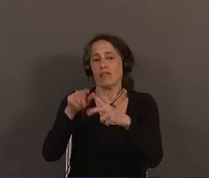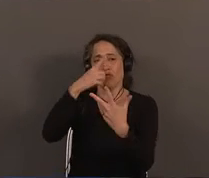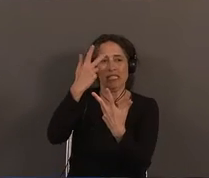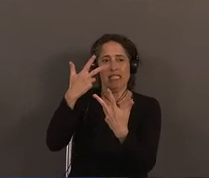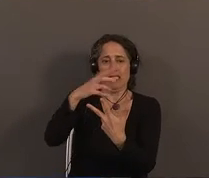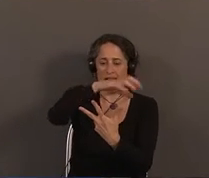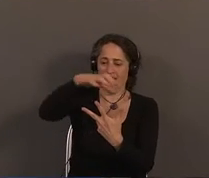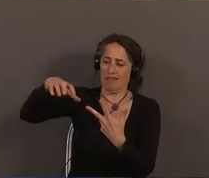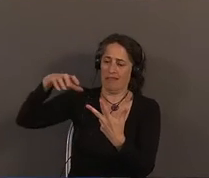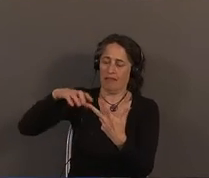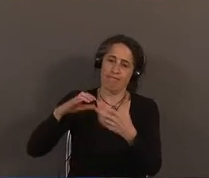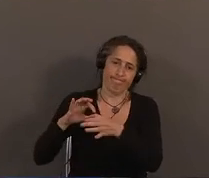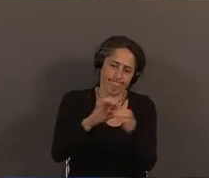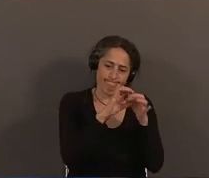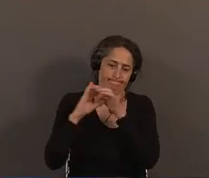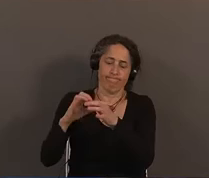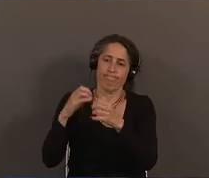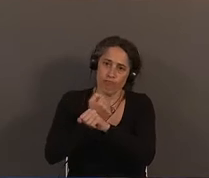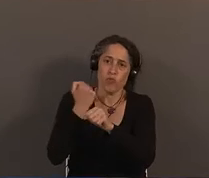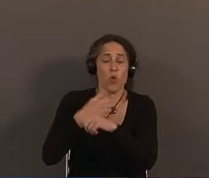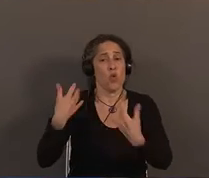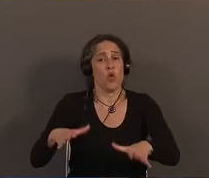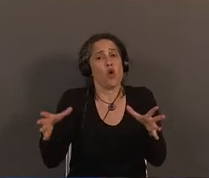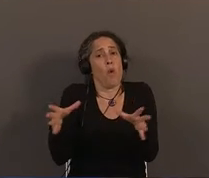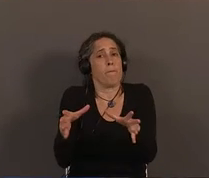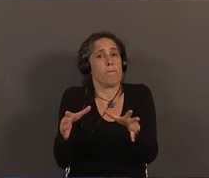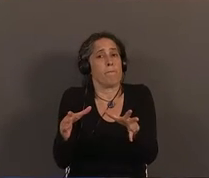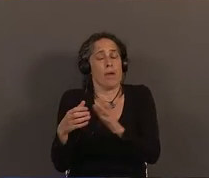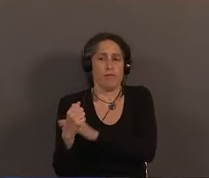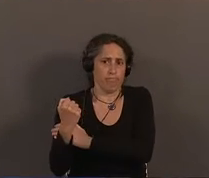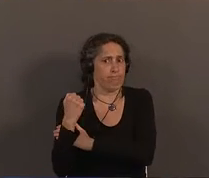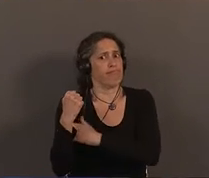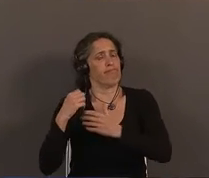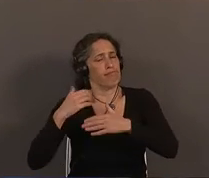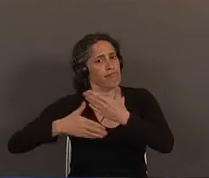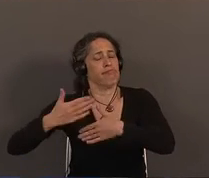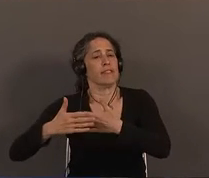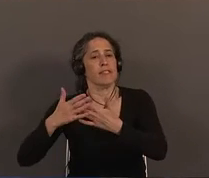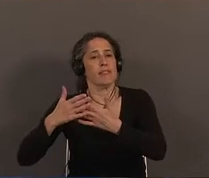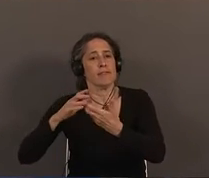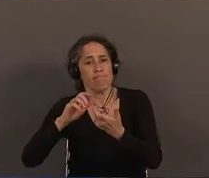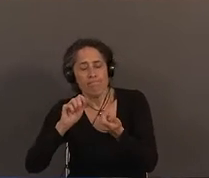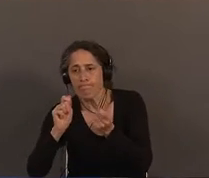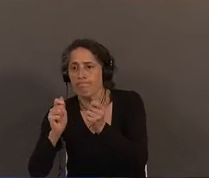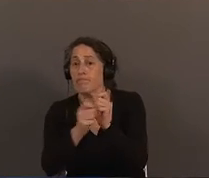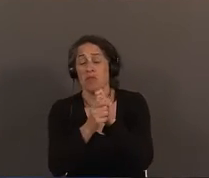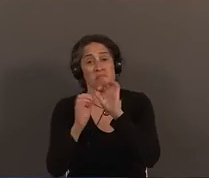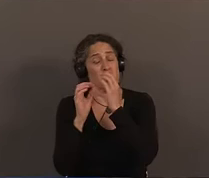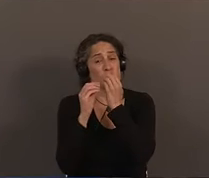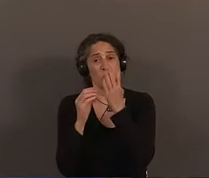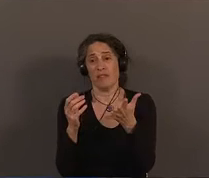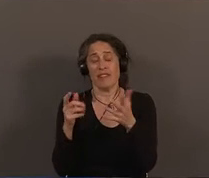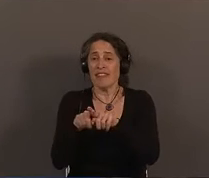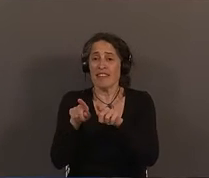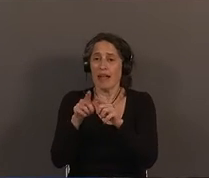a group that had to do it and work hard to do it, because changing the systems and the billing system is not really like drinking a